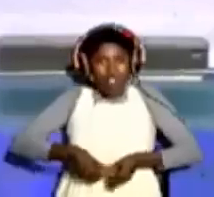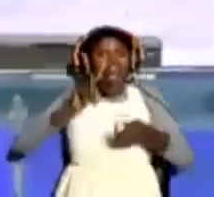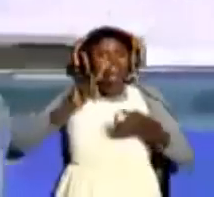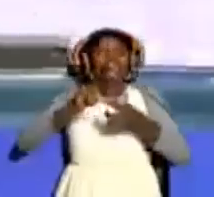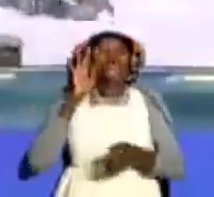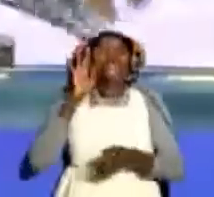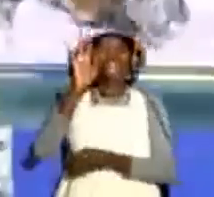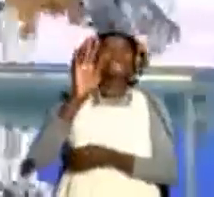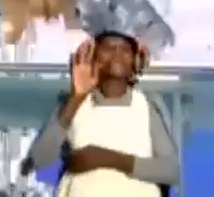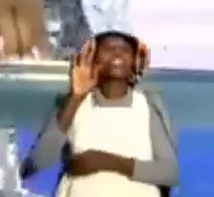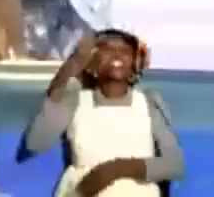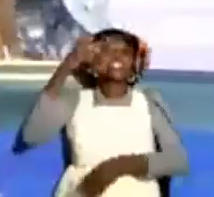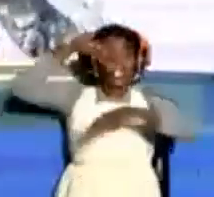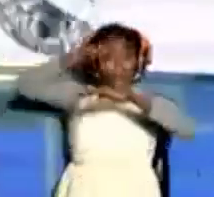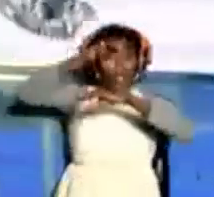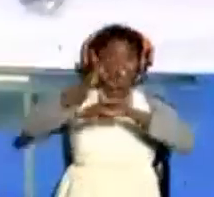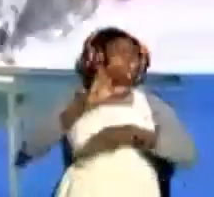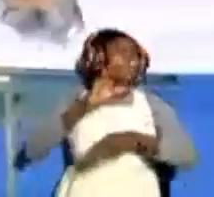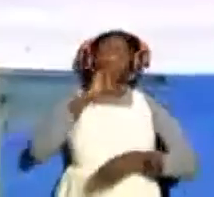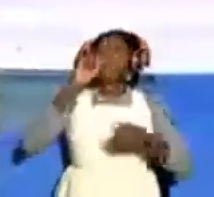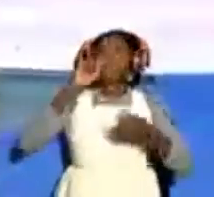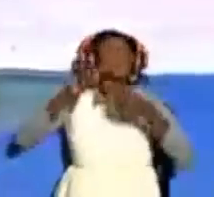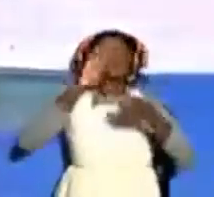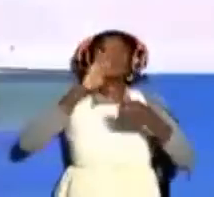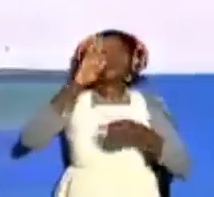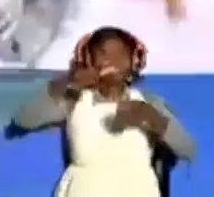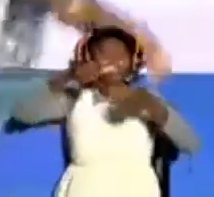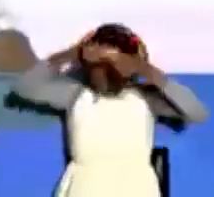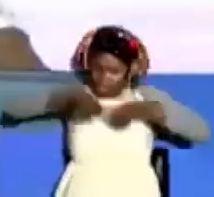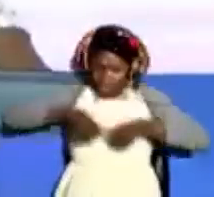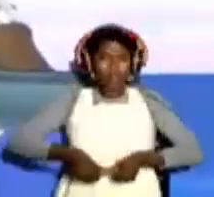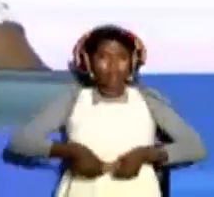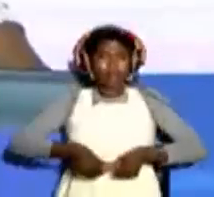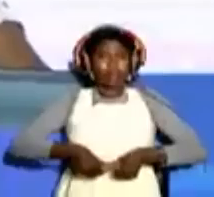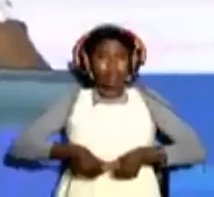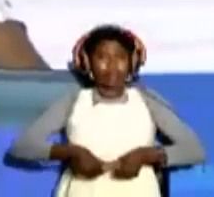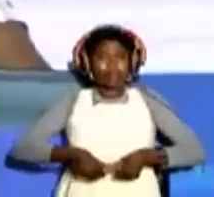To preach this message is not to be outmoded.